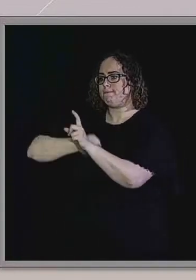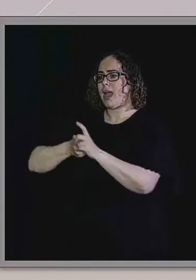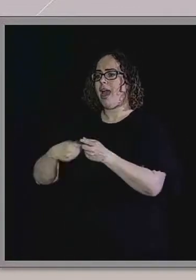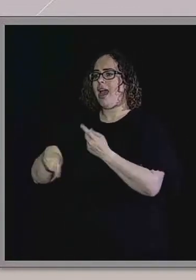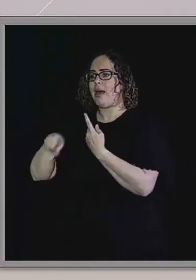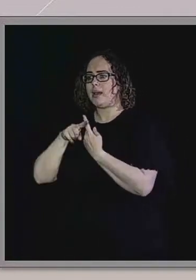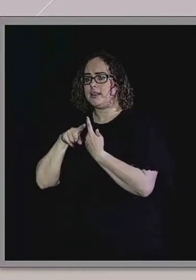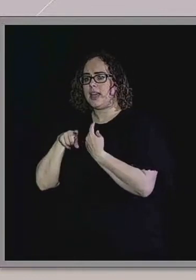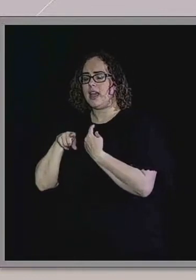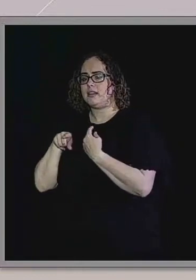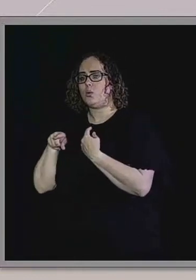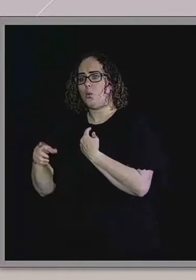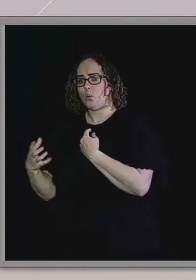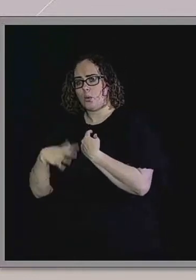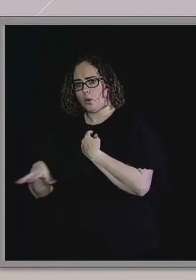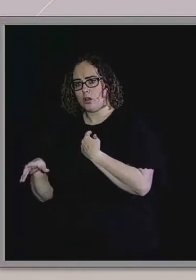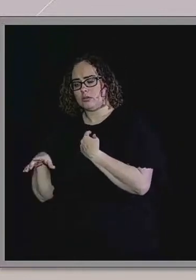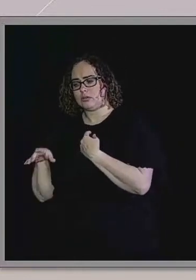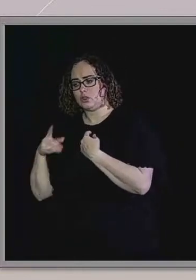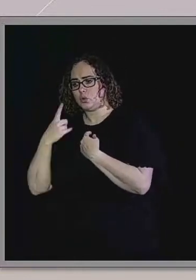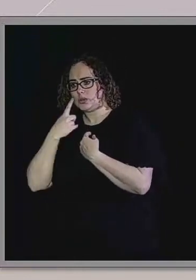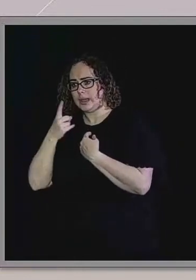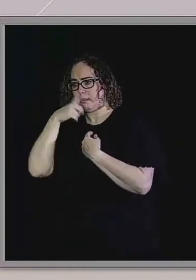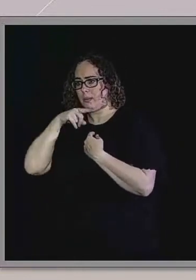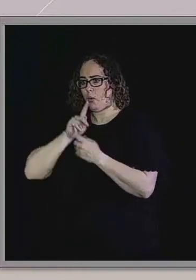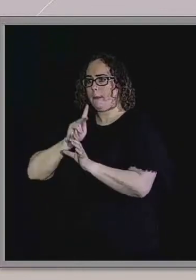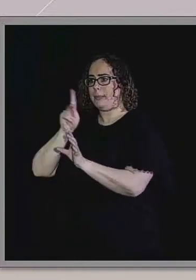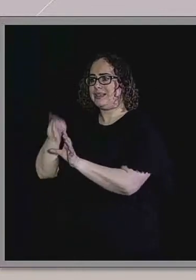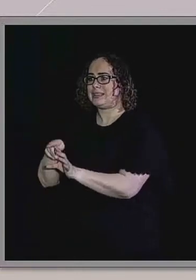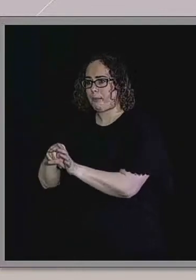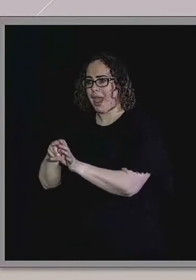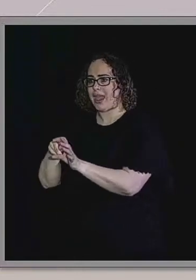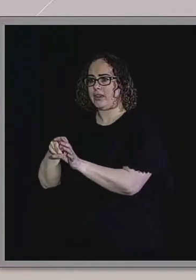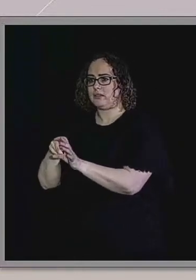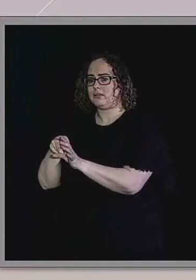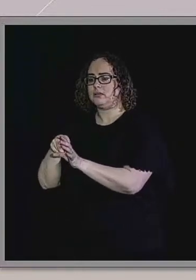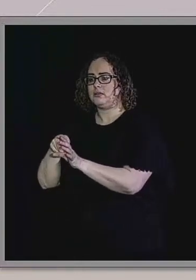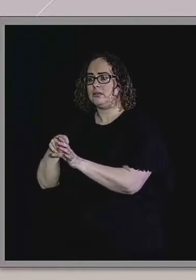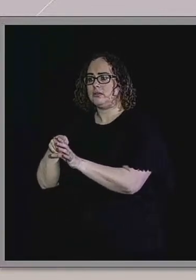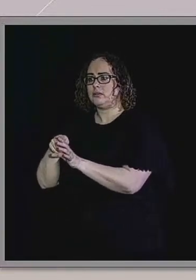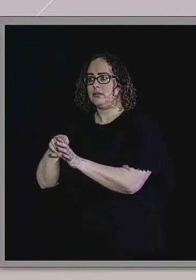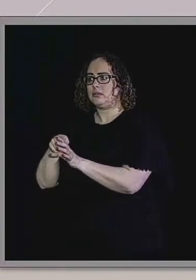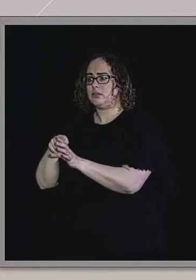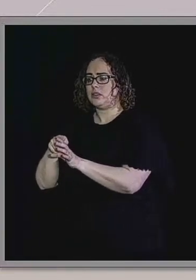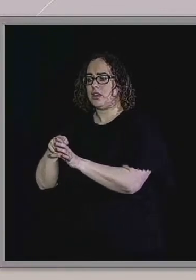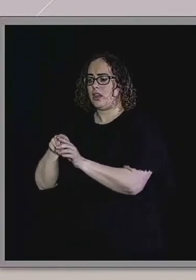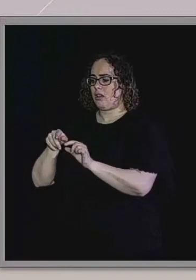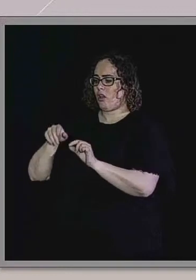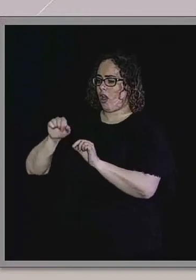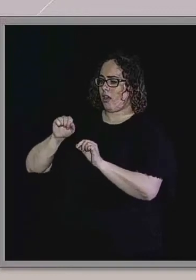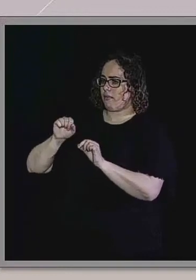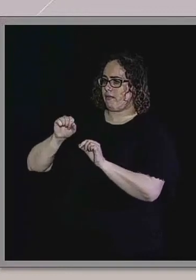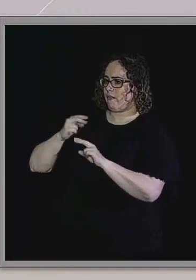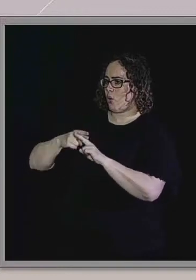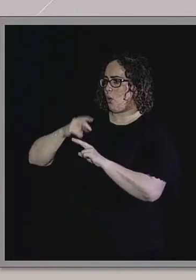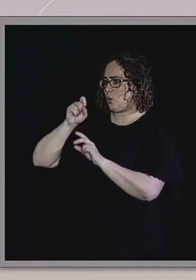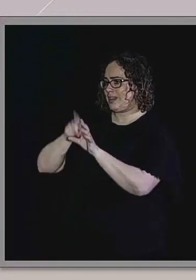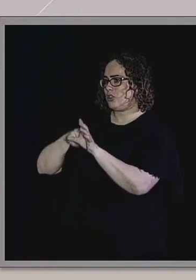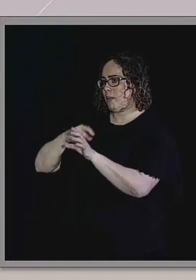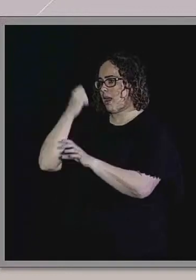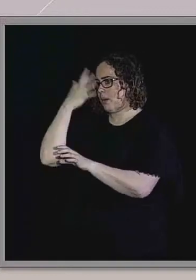to participate as citizens in this place where Yindjibarndi people do have sovereignty. Next